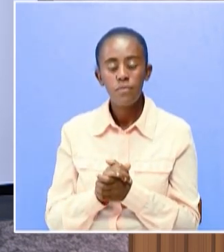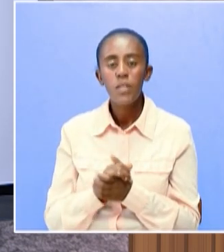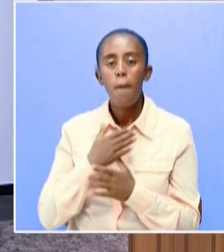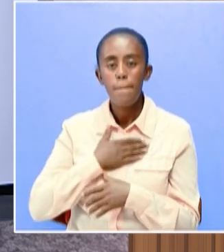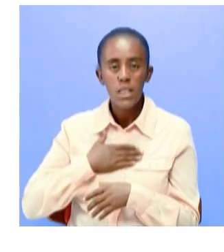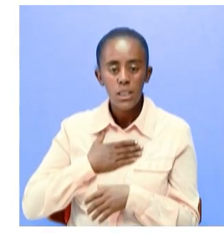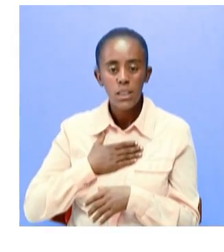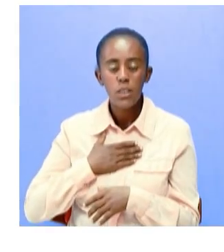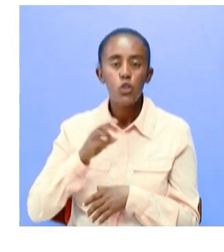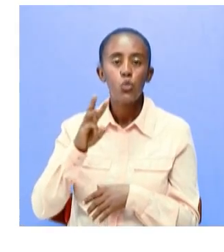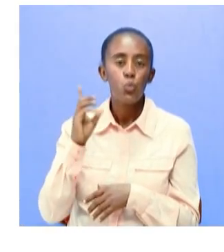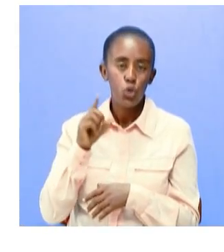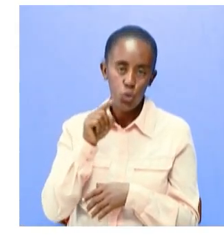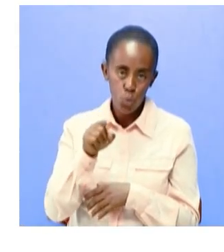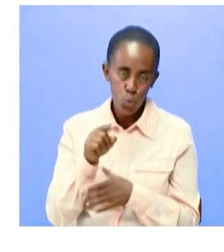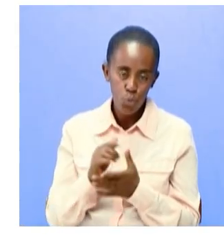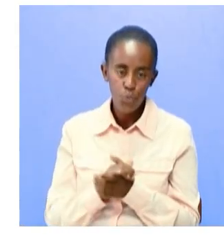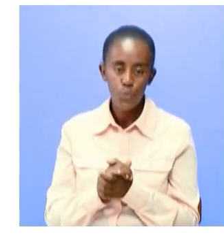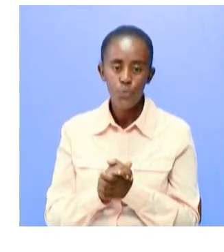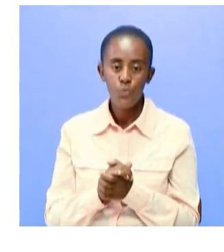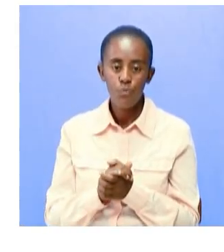please, would you?